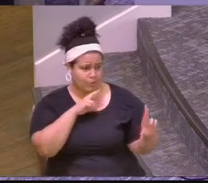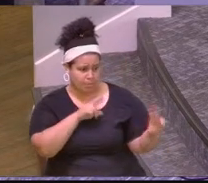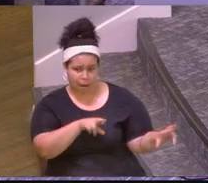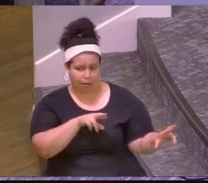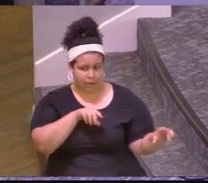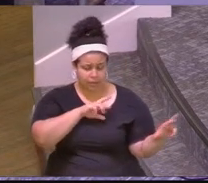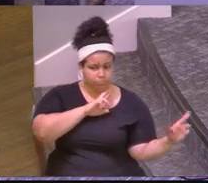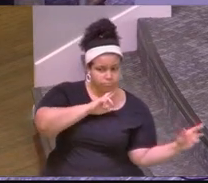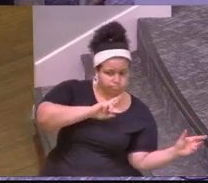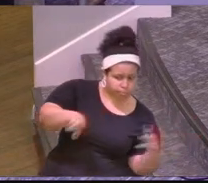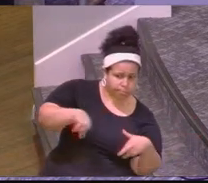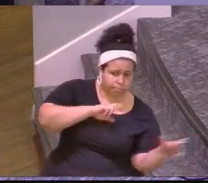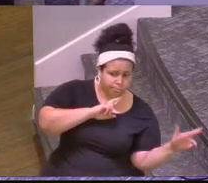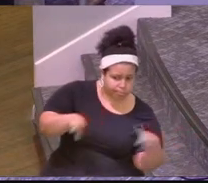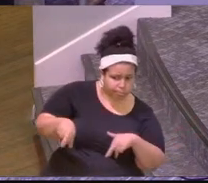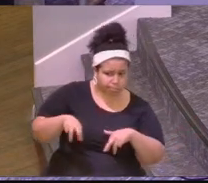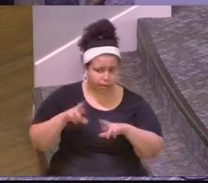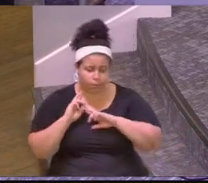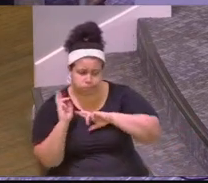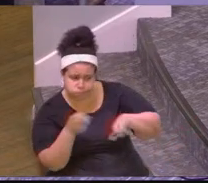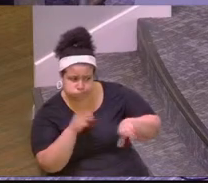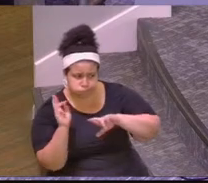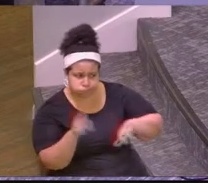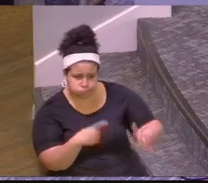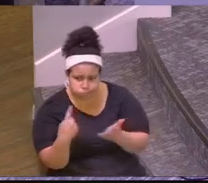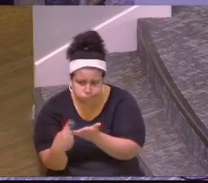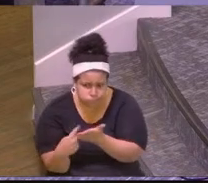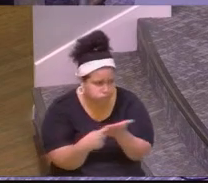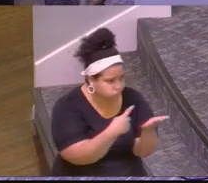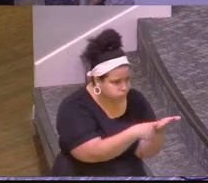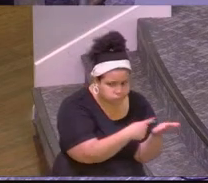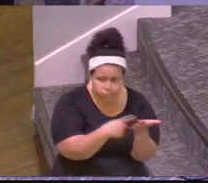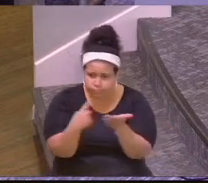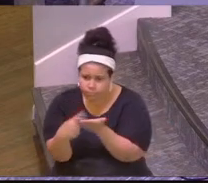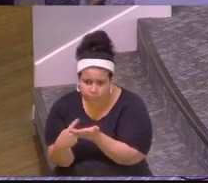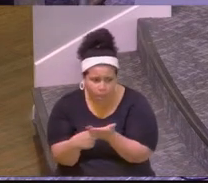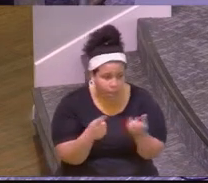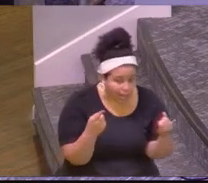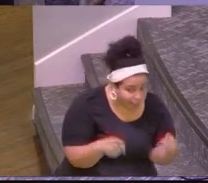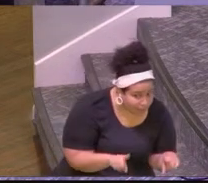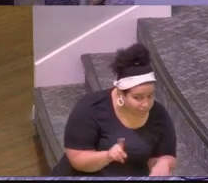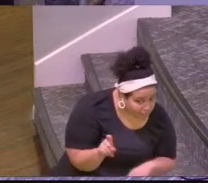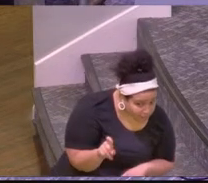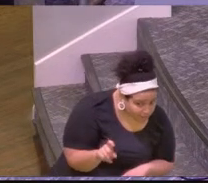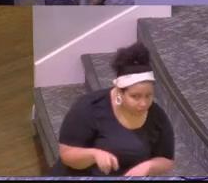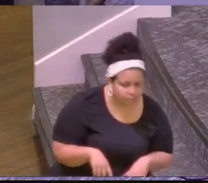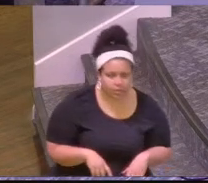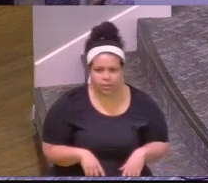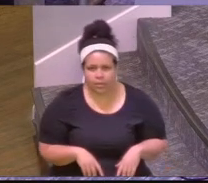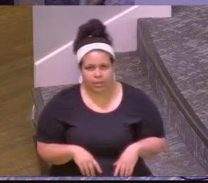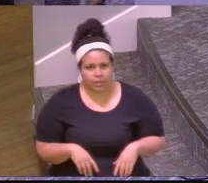we having back and forth dialogue? And is there a mutually beneficial